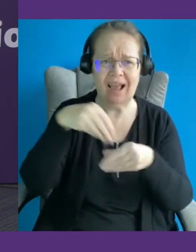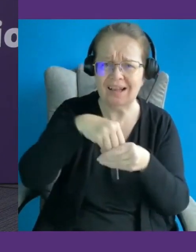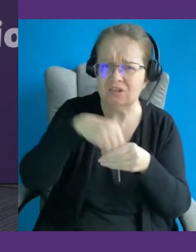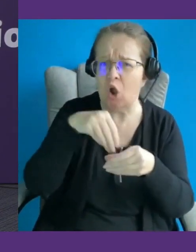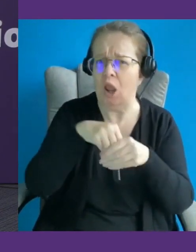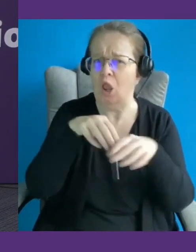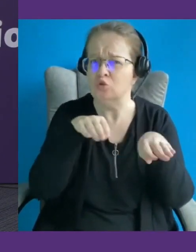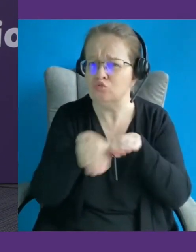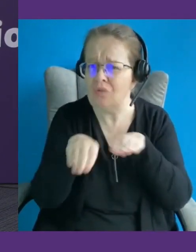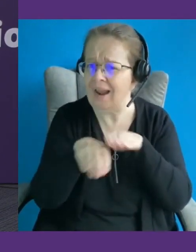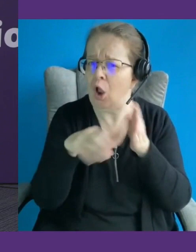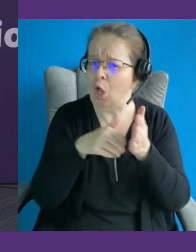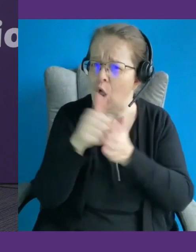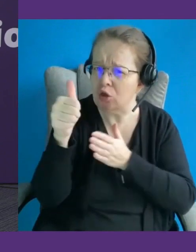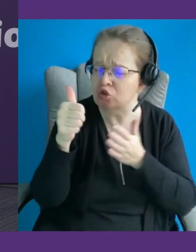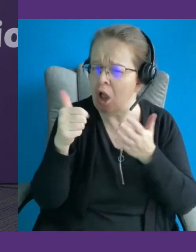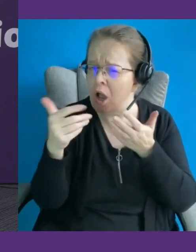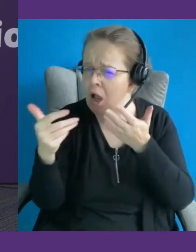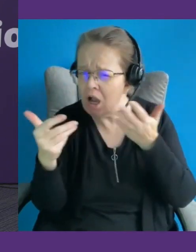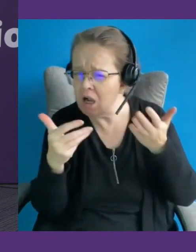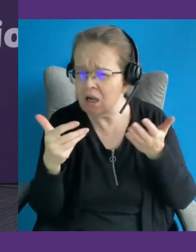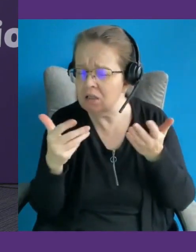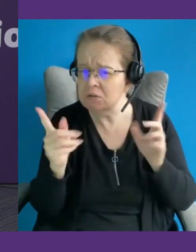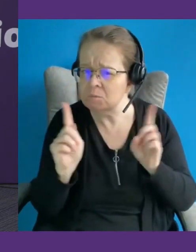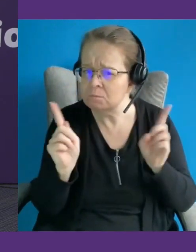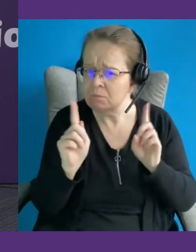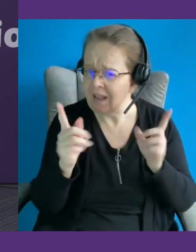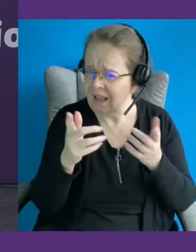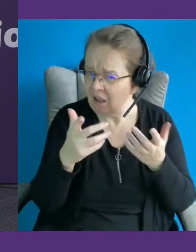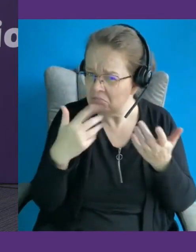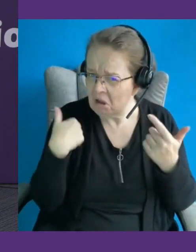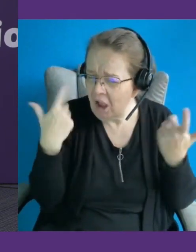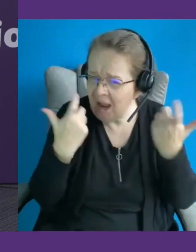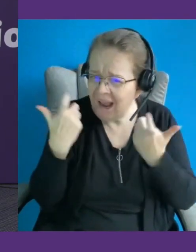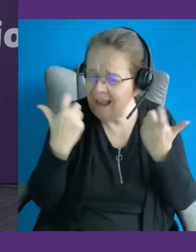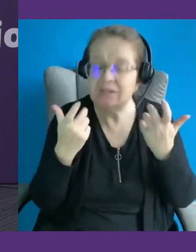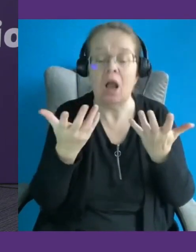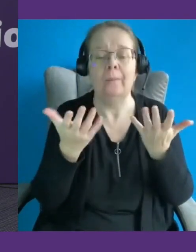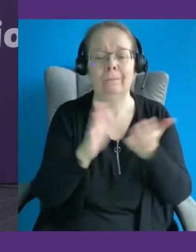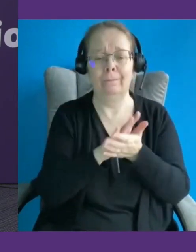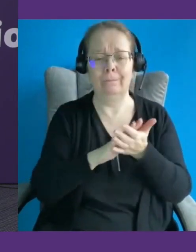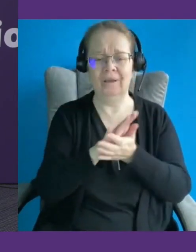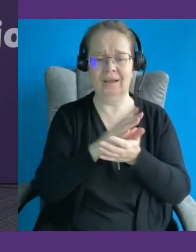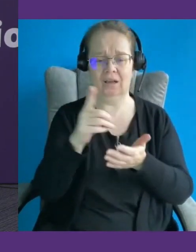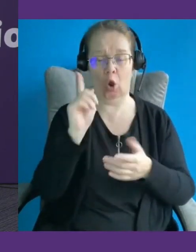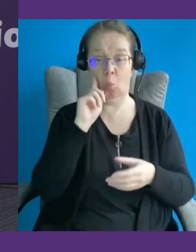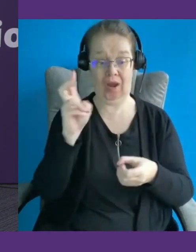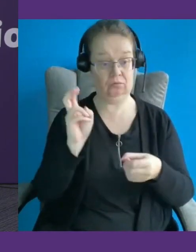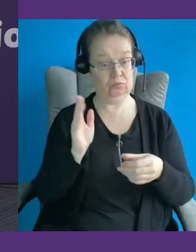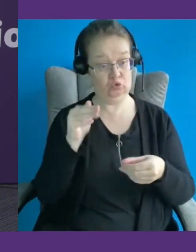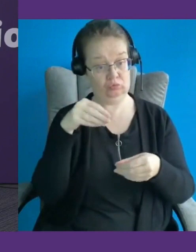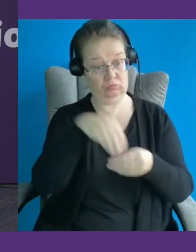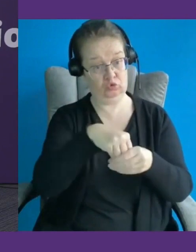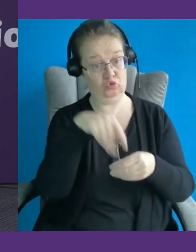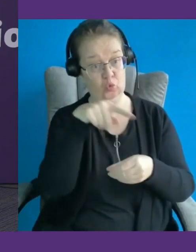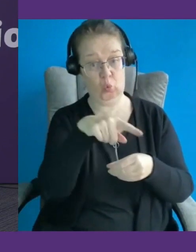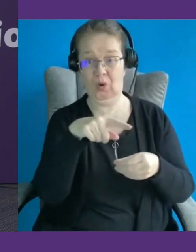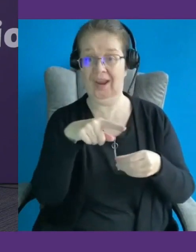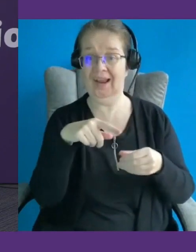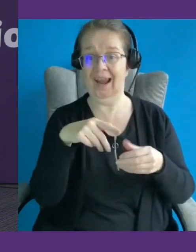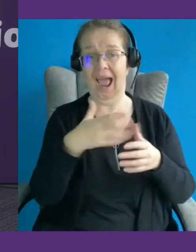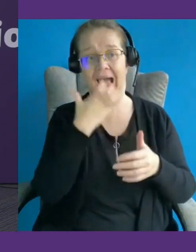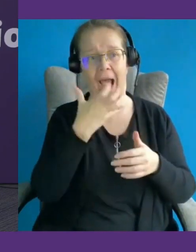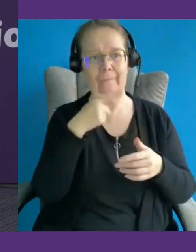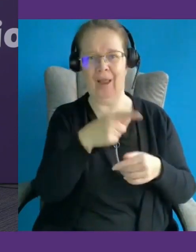thing which is bringing those people together, I'm guessing. There's a sense that when people are joining that they're already in the candy store, in the sense